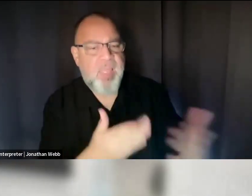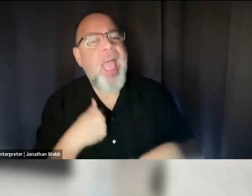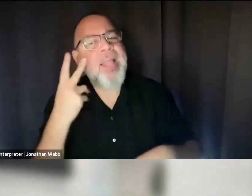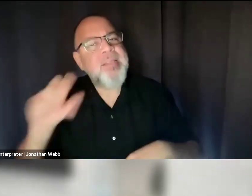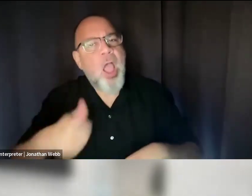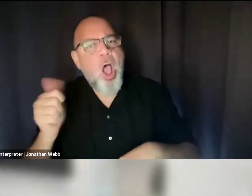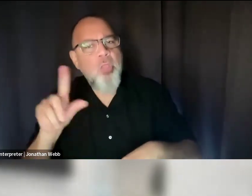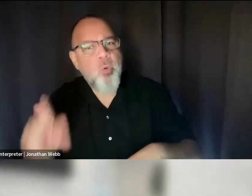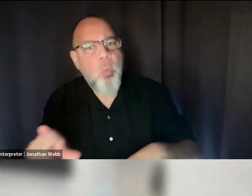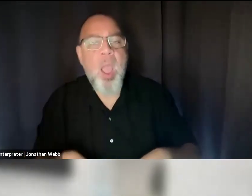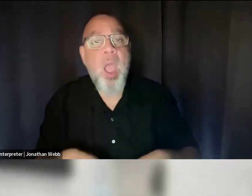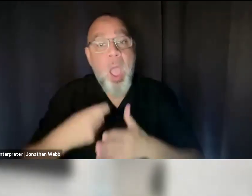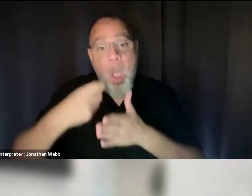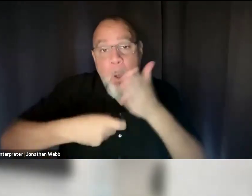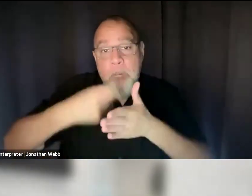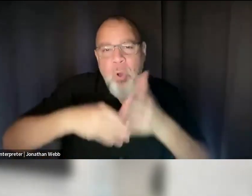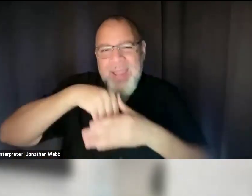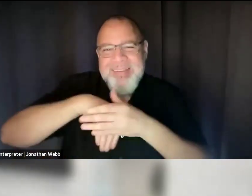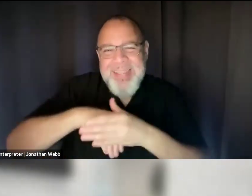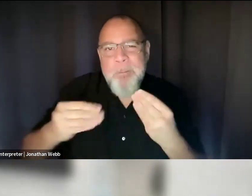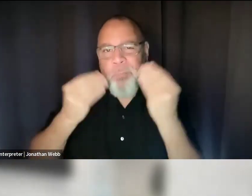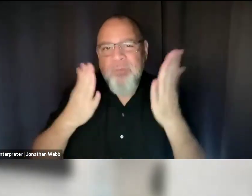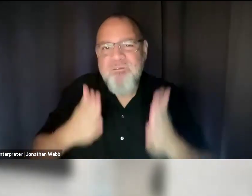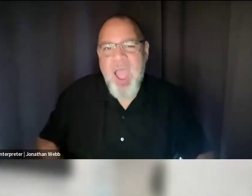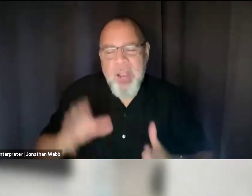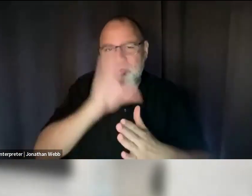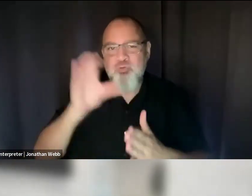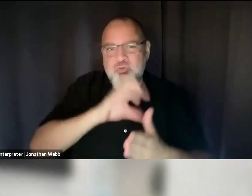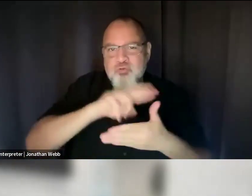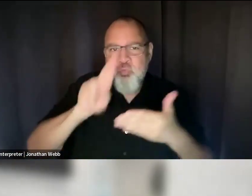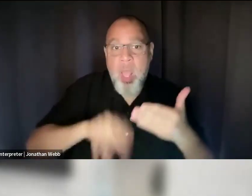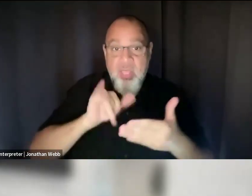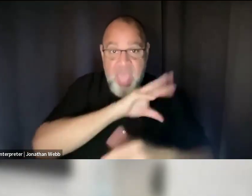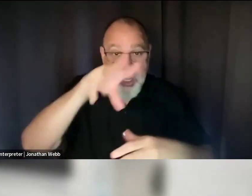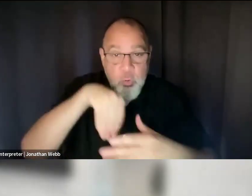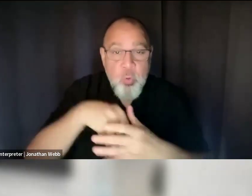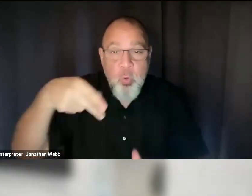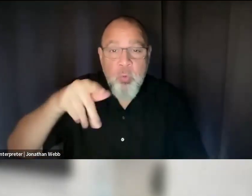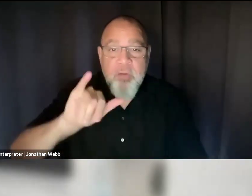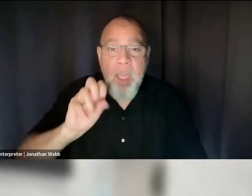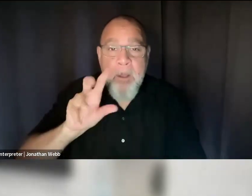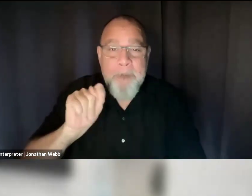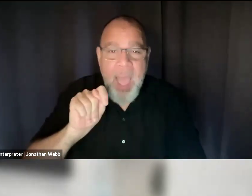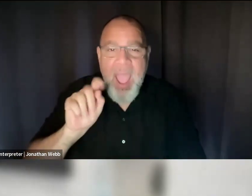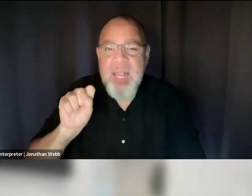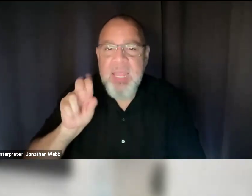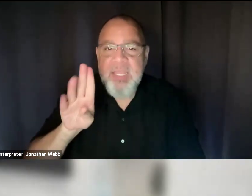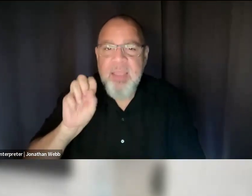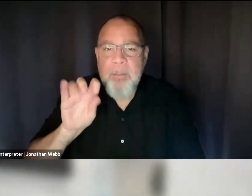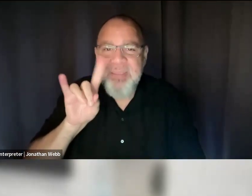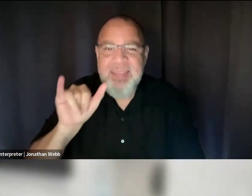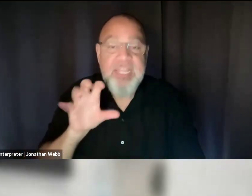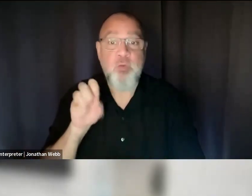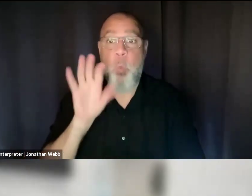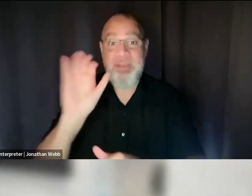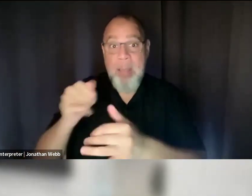question is, does the price listed in the provider search results include the pilot subsidy? for example, the final price to the consumer?